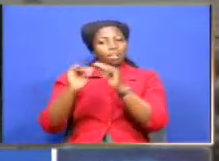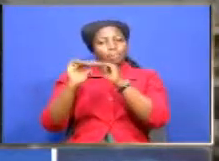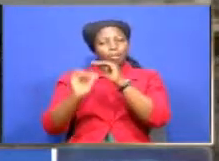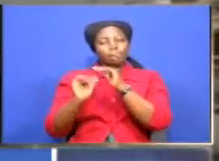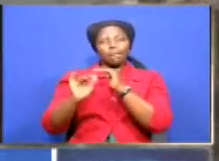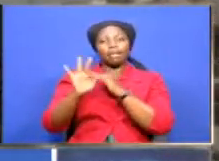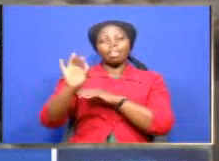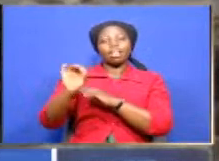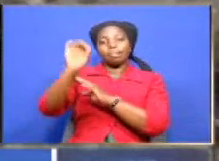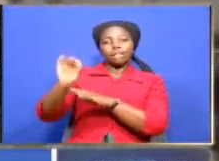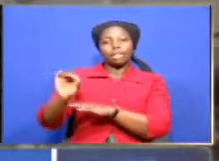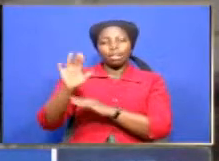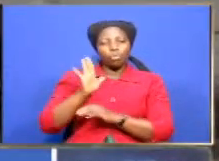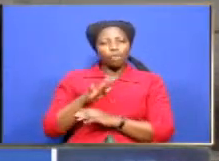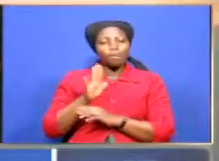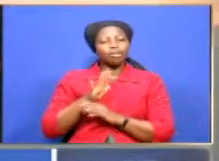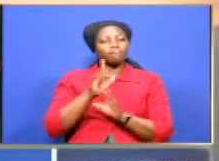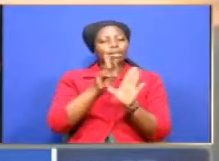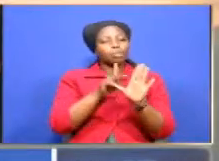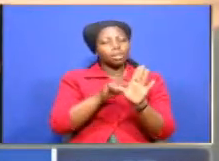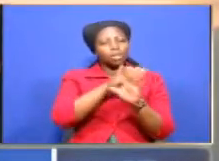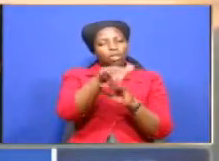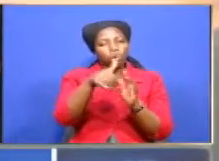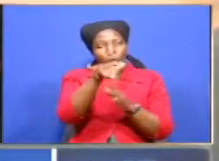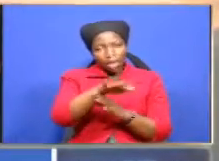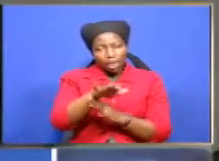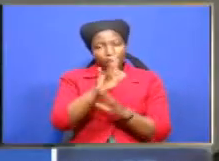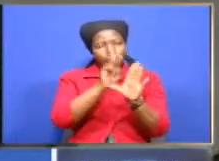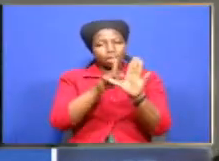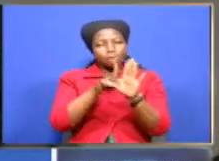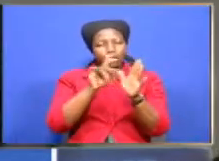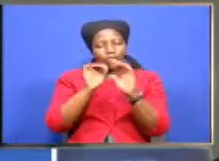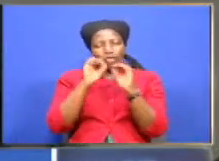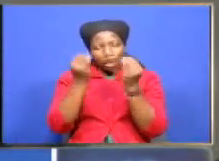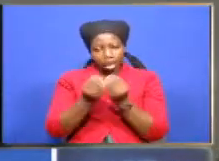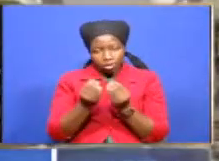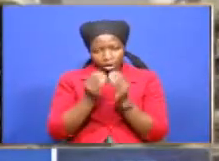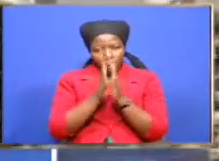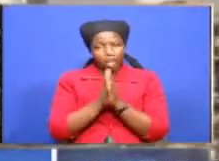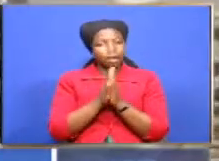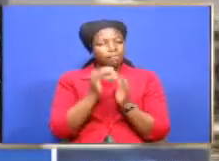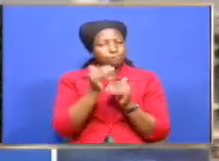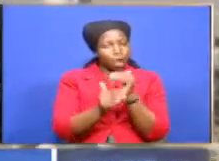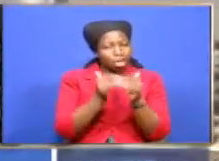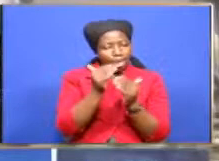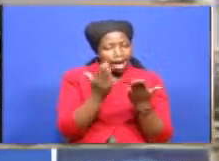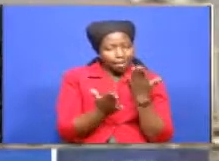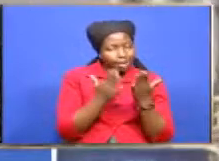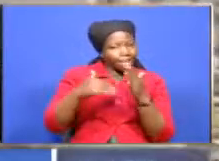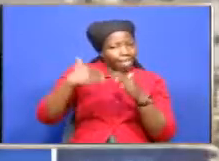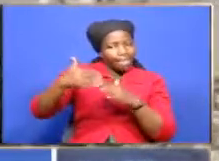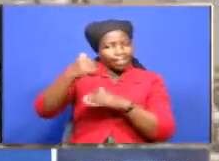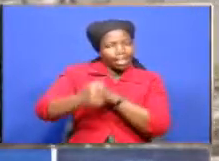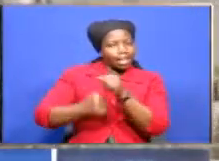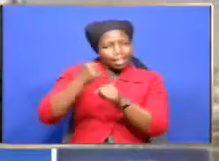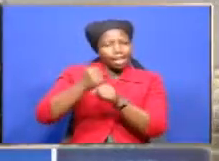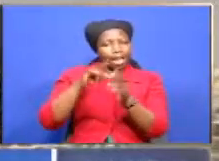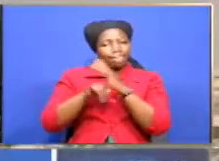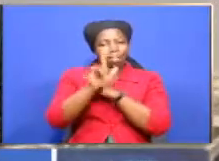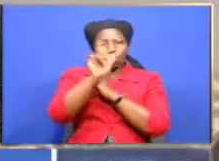female participation across all facets of a participating organization, with progress assessed on a yearly basis in the